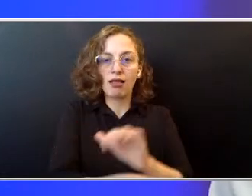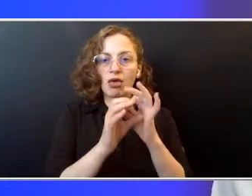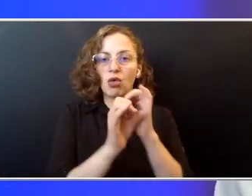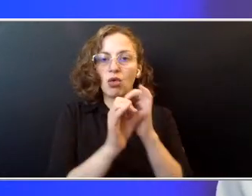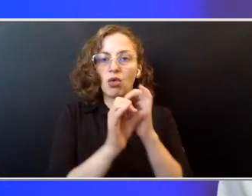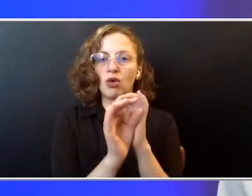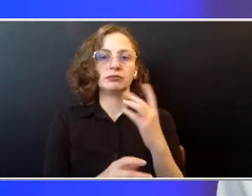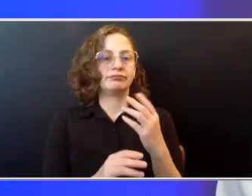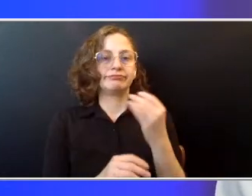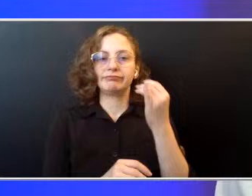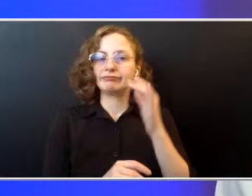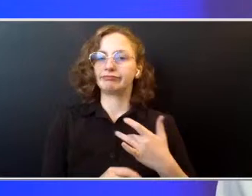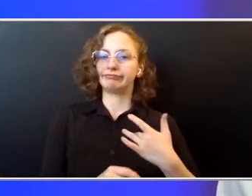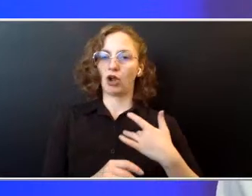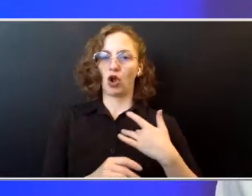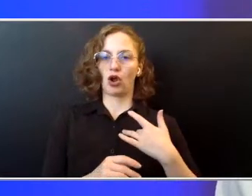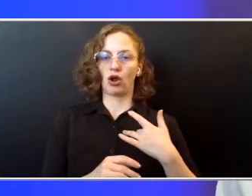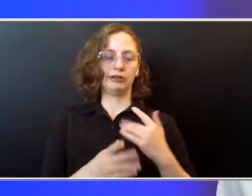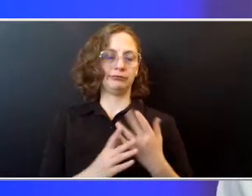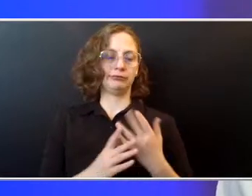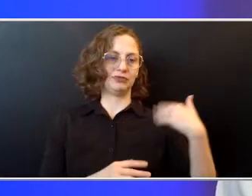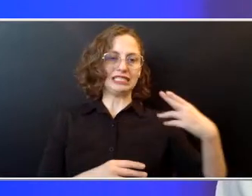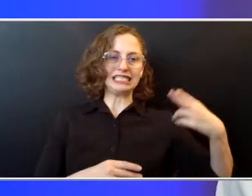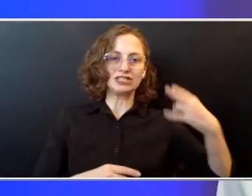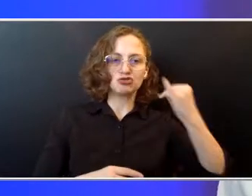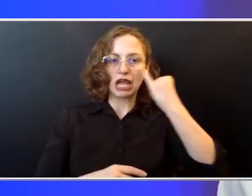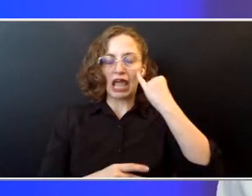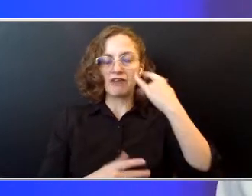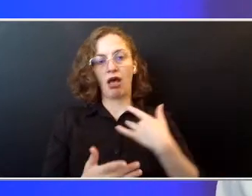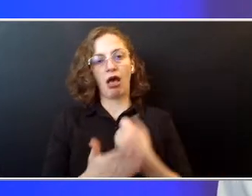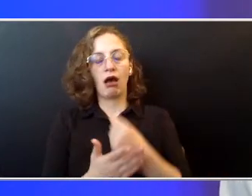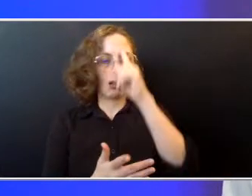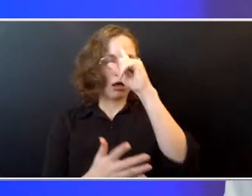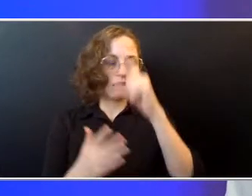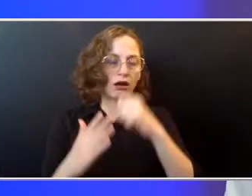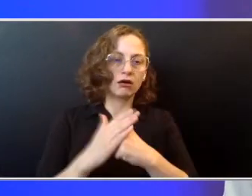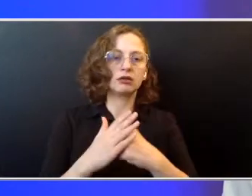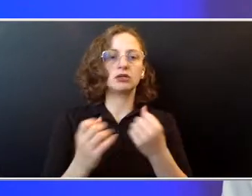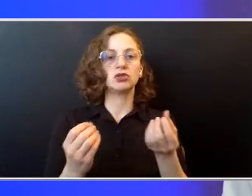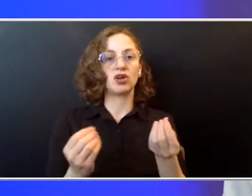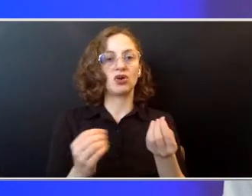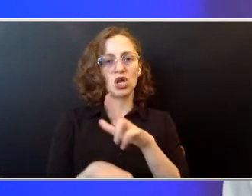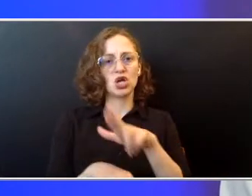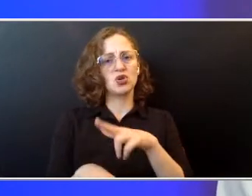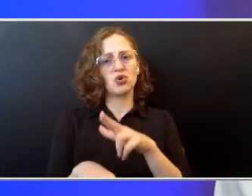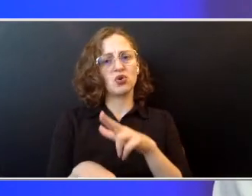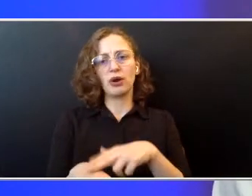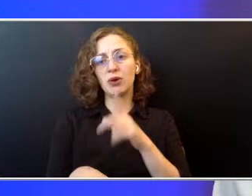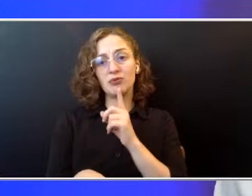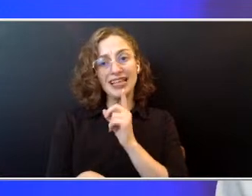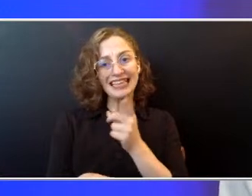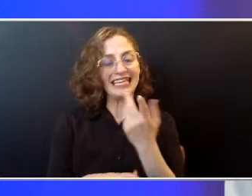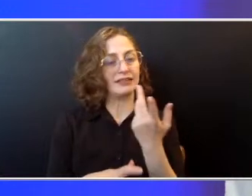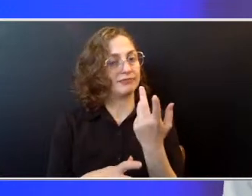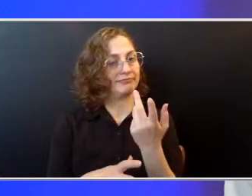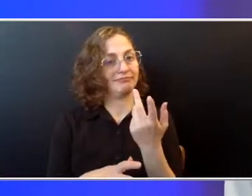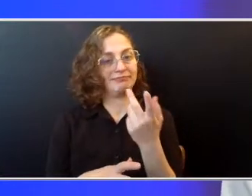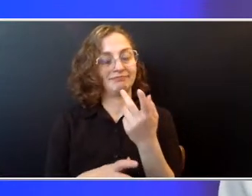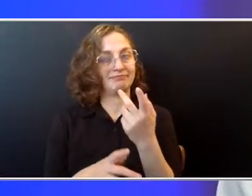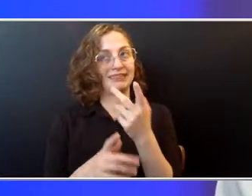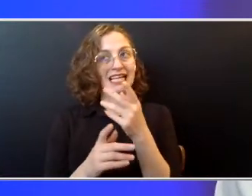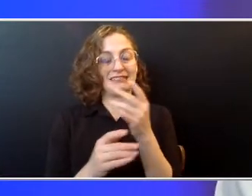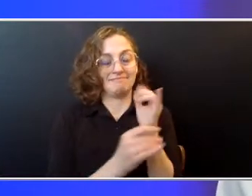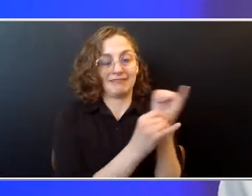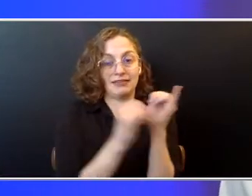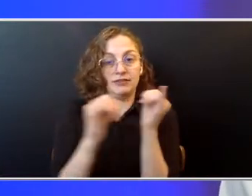don't know that the numbers are as important. I think, you know, when it comes to what's normal, it's about talking to your doctor, your physician, about where they think you